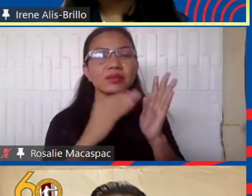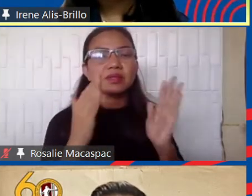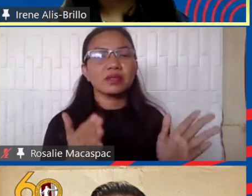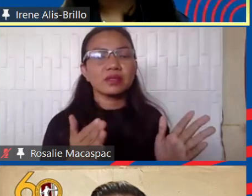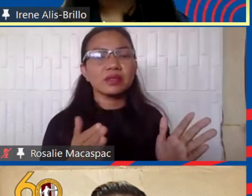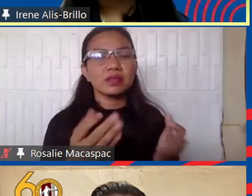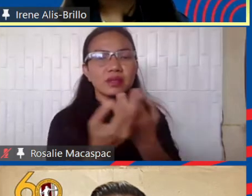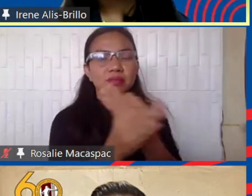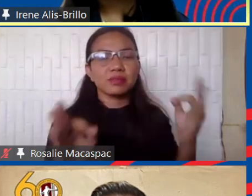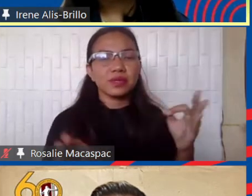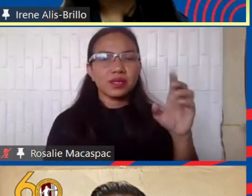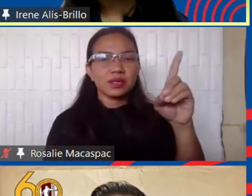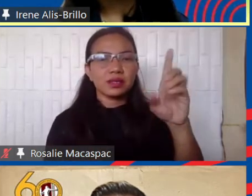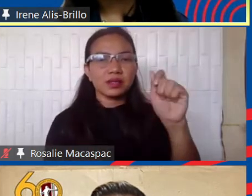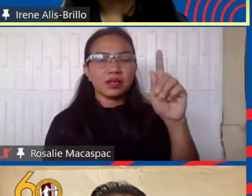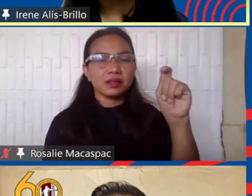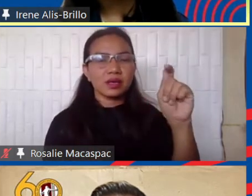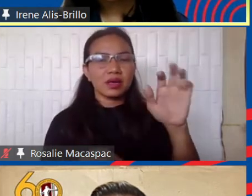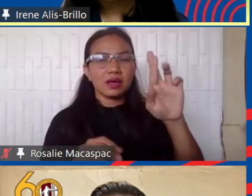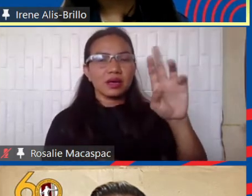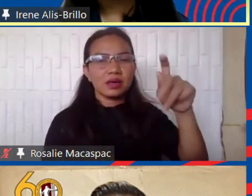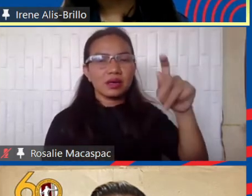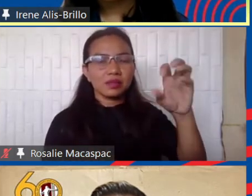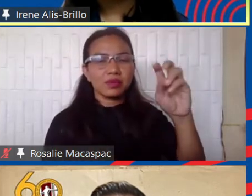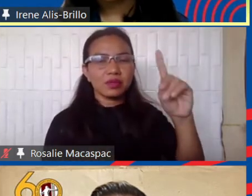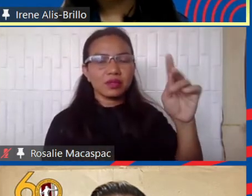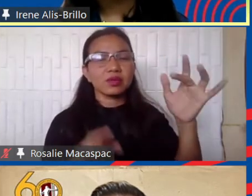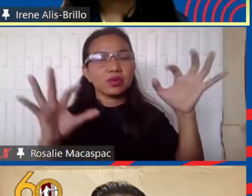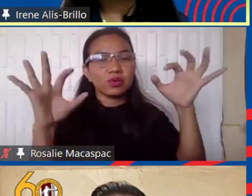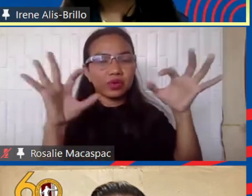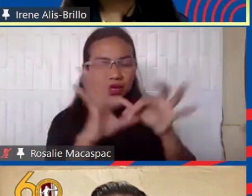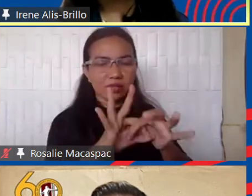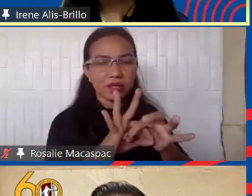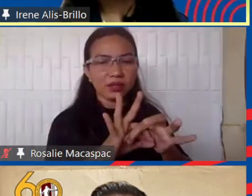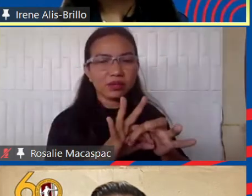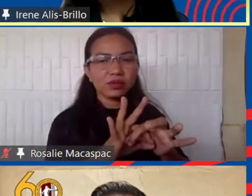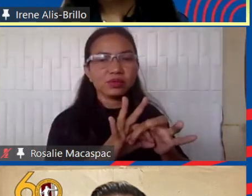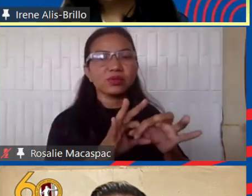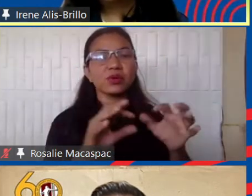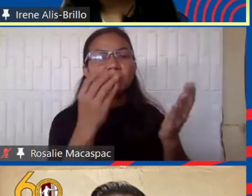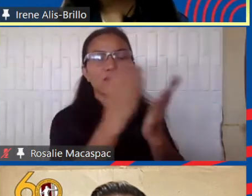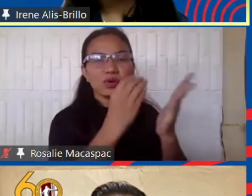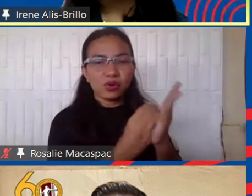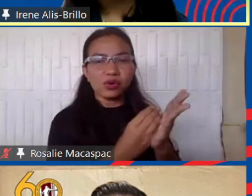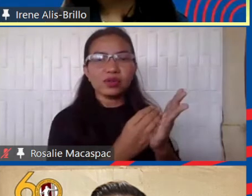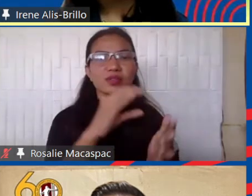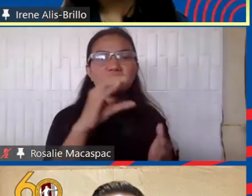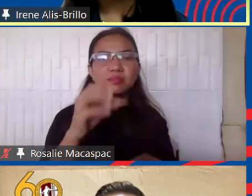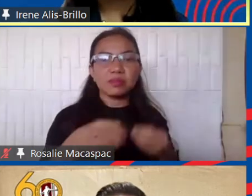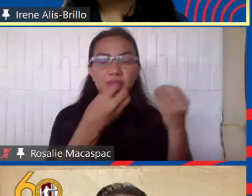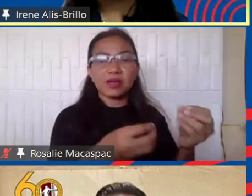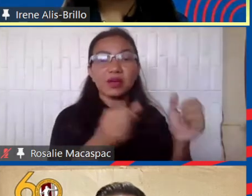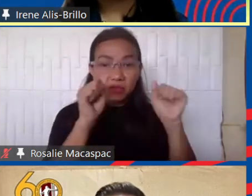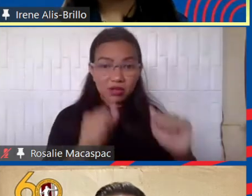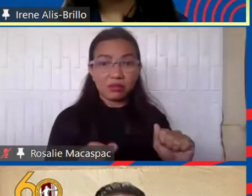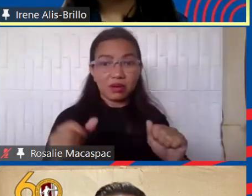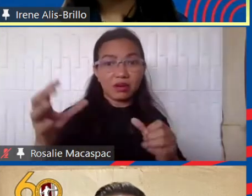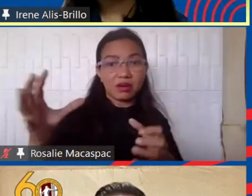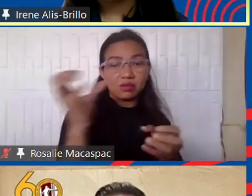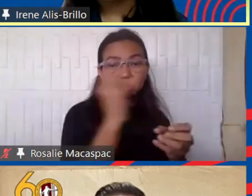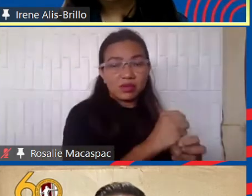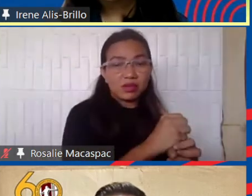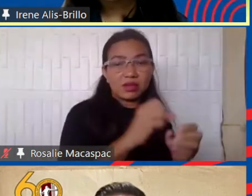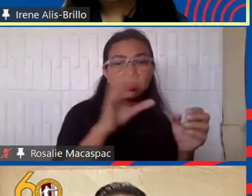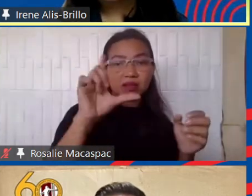data repositories related to subjects the school offered, can we copy the link and be posted as our